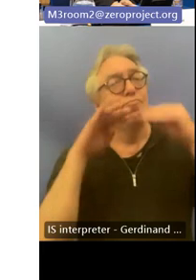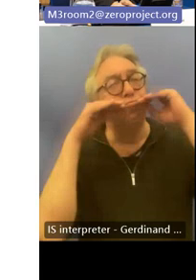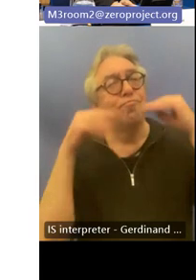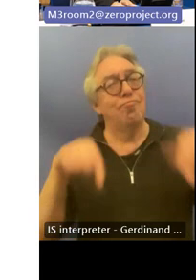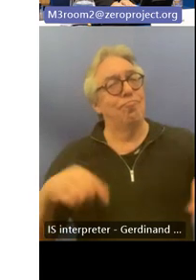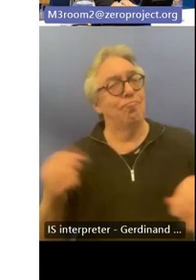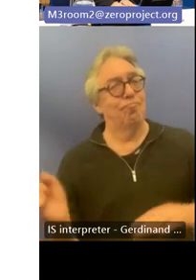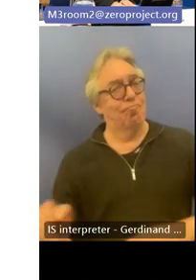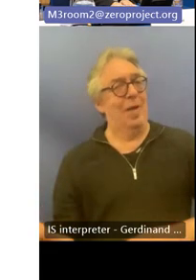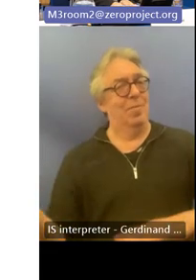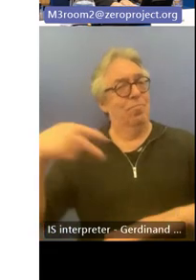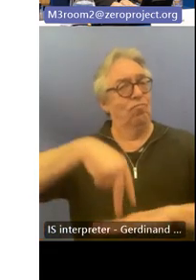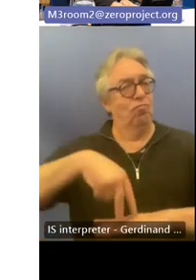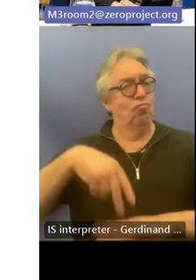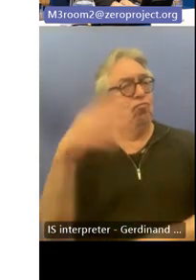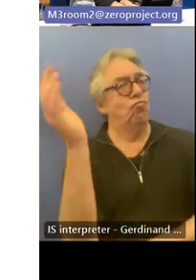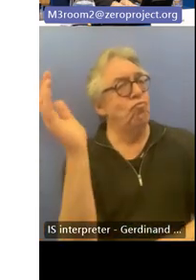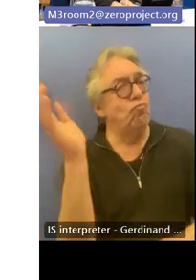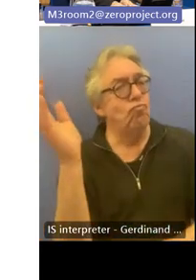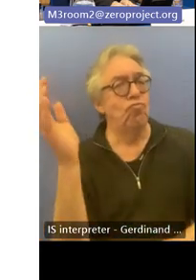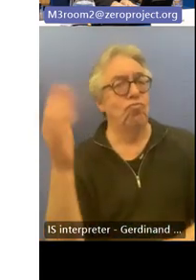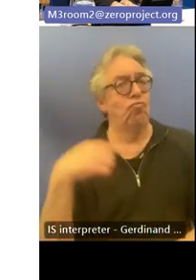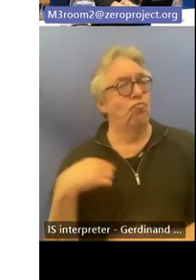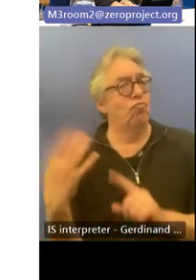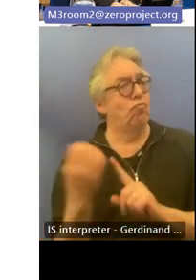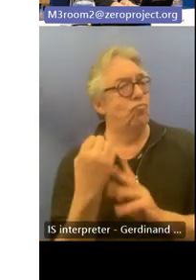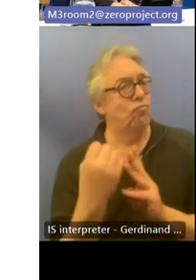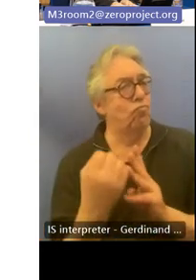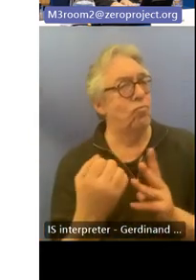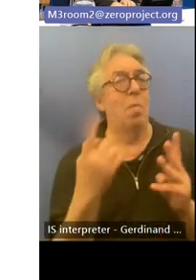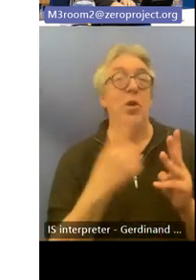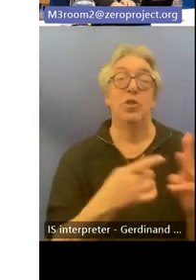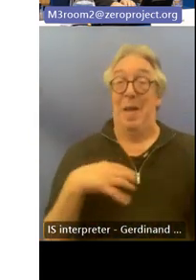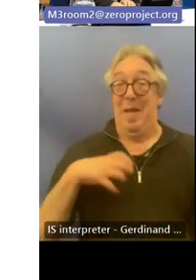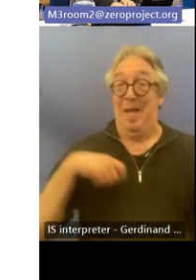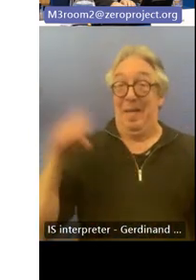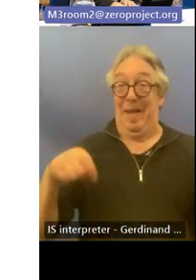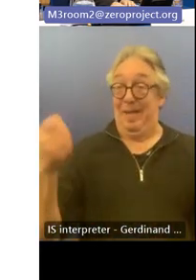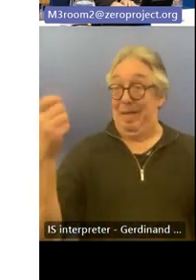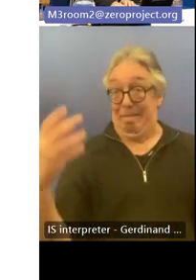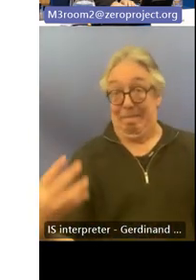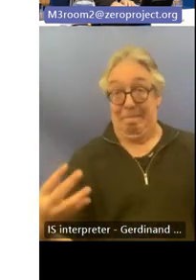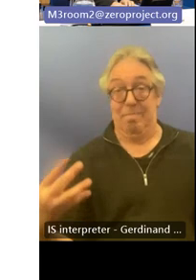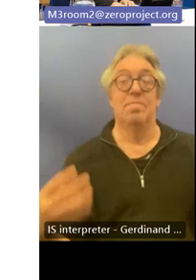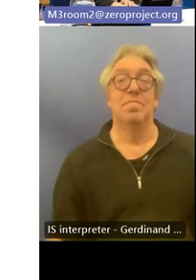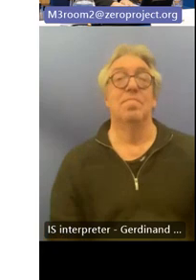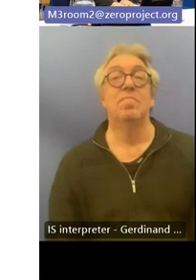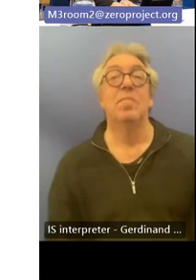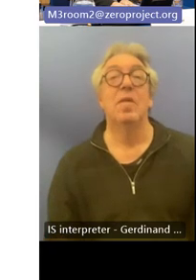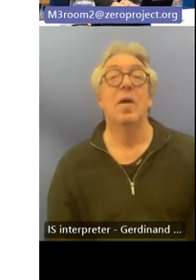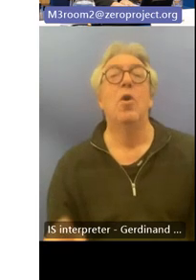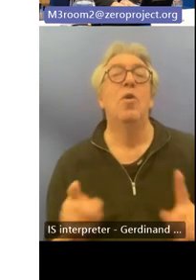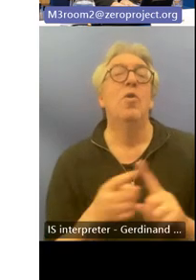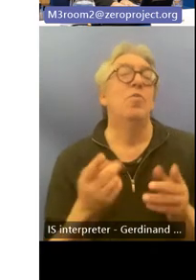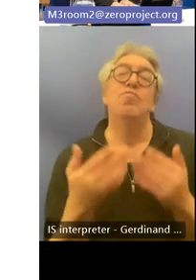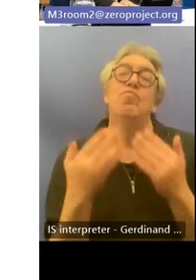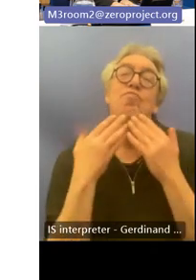our accomplishment and also present our needs. We would like to express our thankfulness